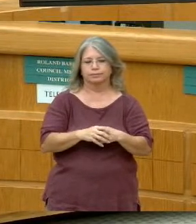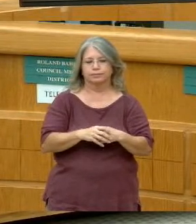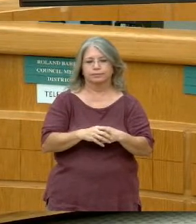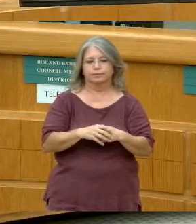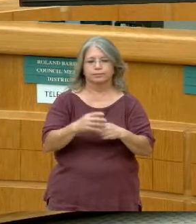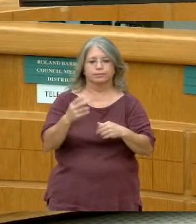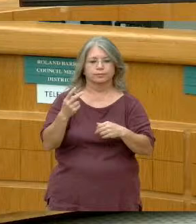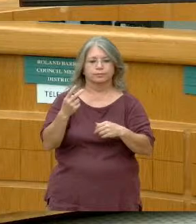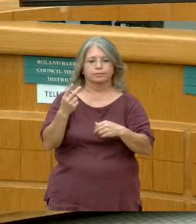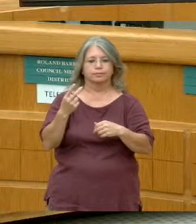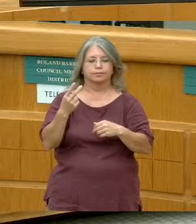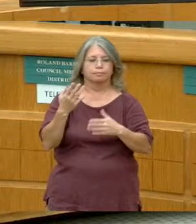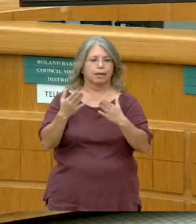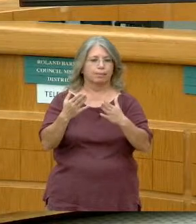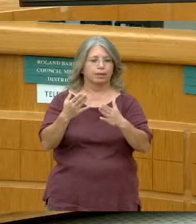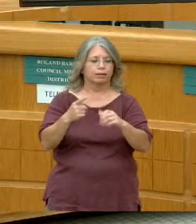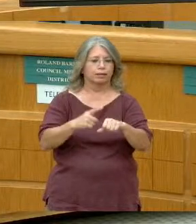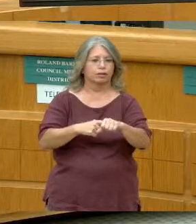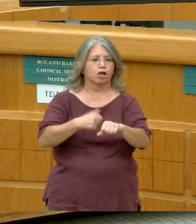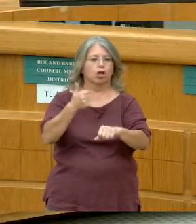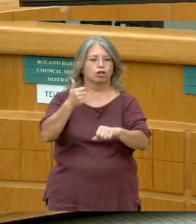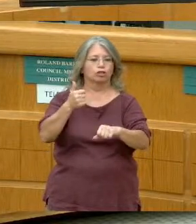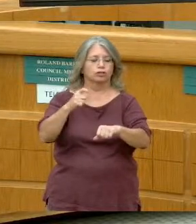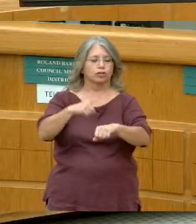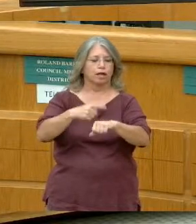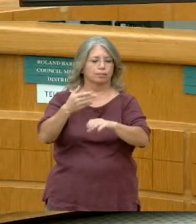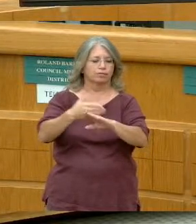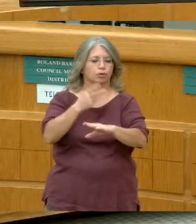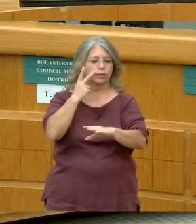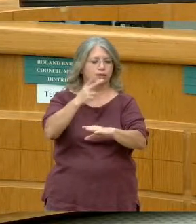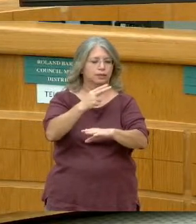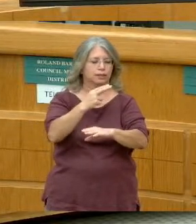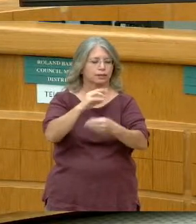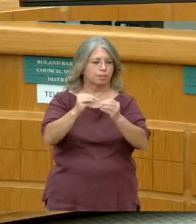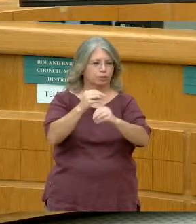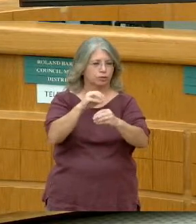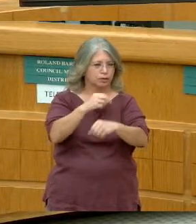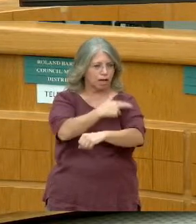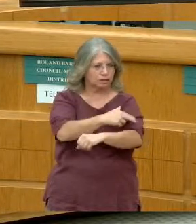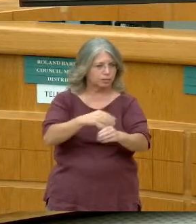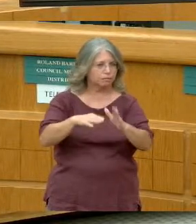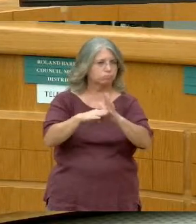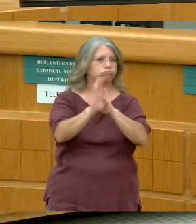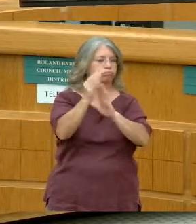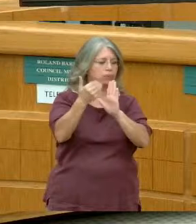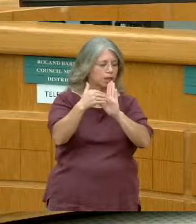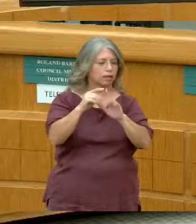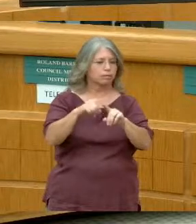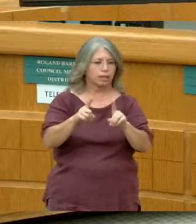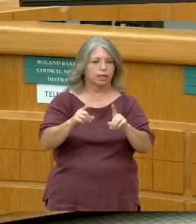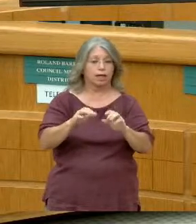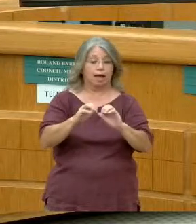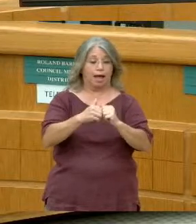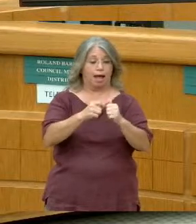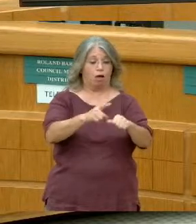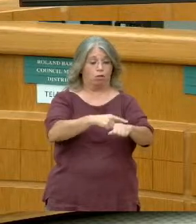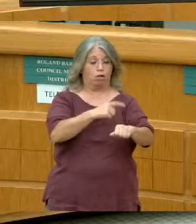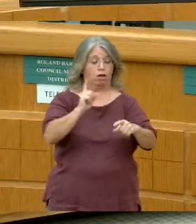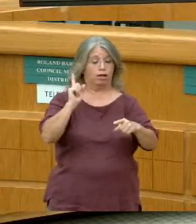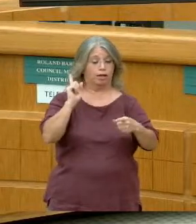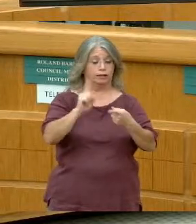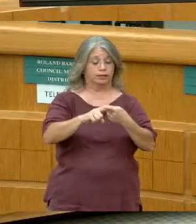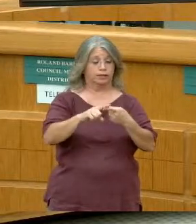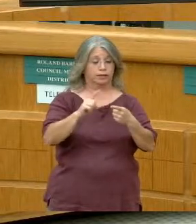for hospitalizations and things like that to start to go back up. How long will it be until we get a hold of